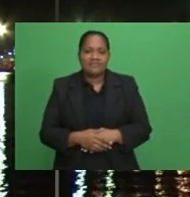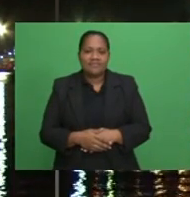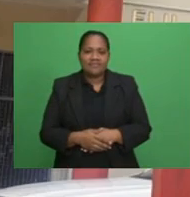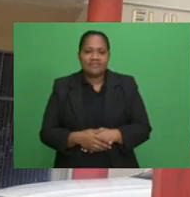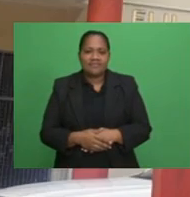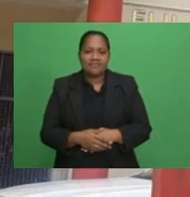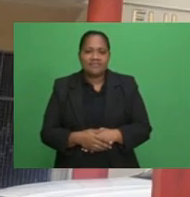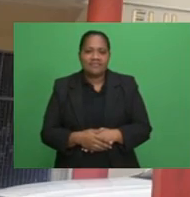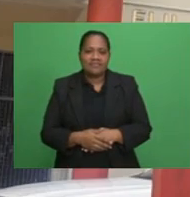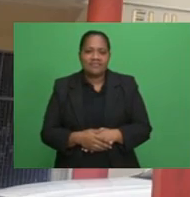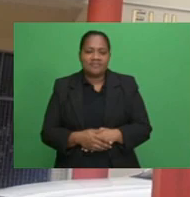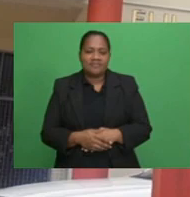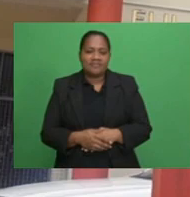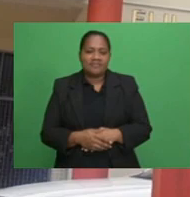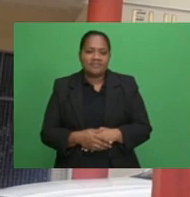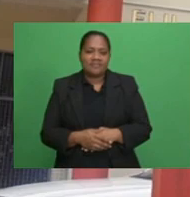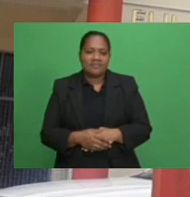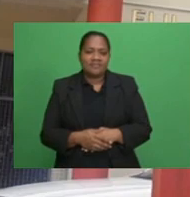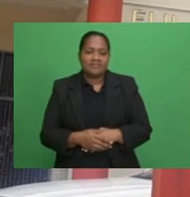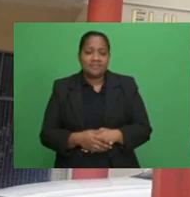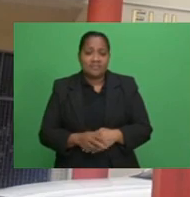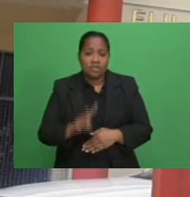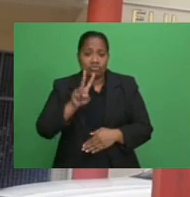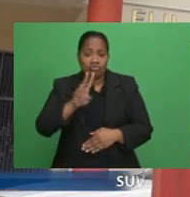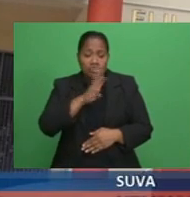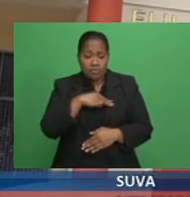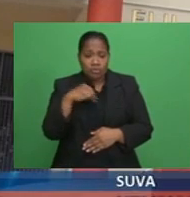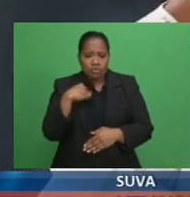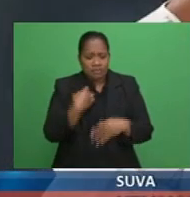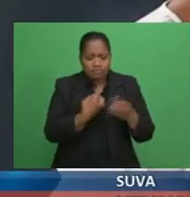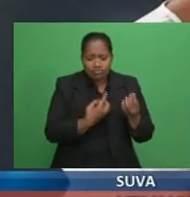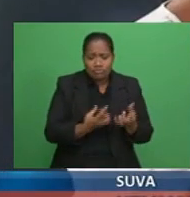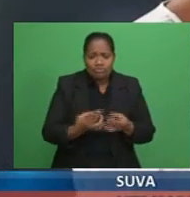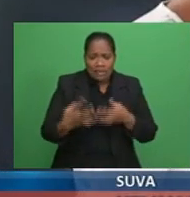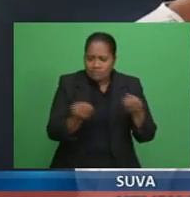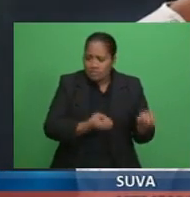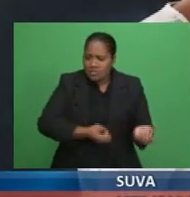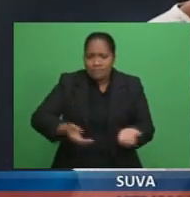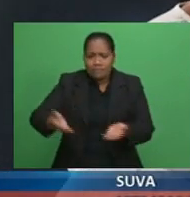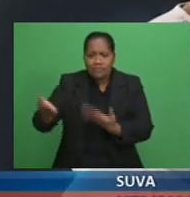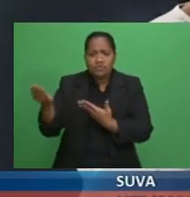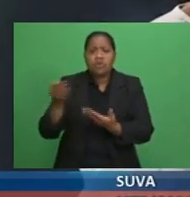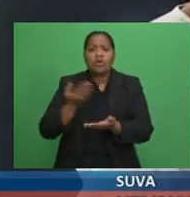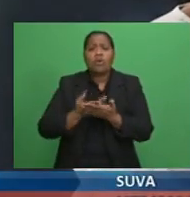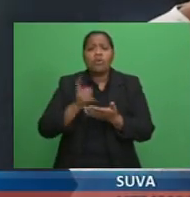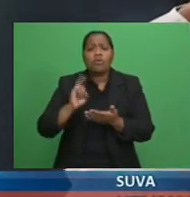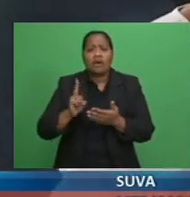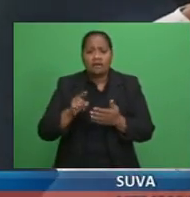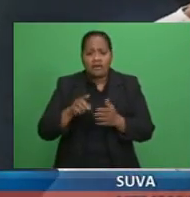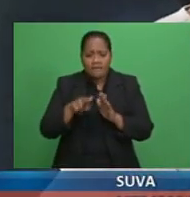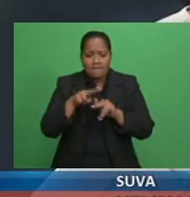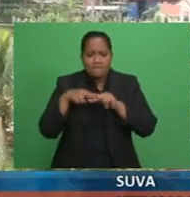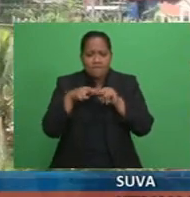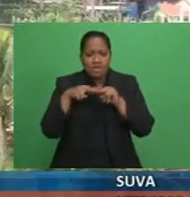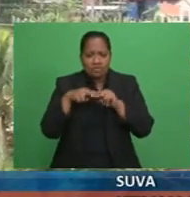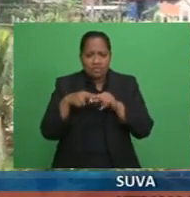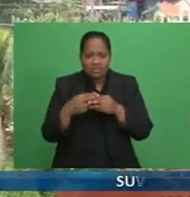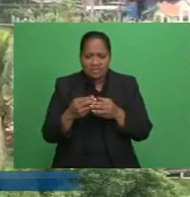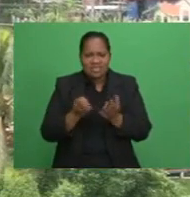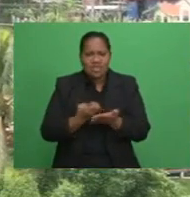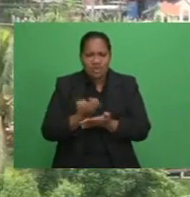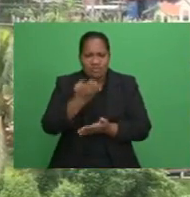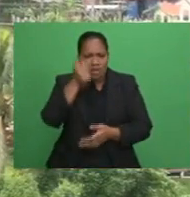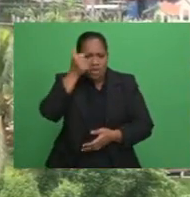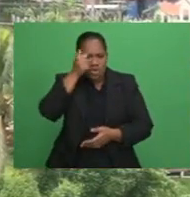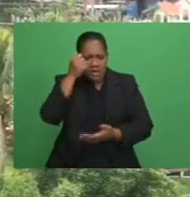reports. The two ministries have prepared submissions based on Fiji's current economy, knowing that funds are needed in